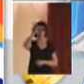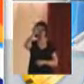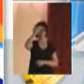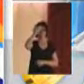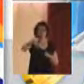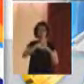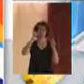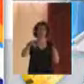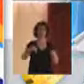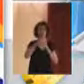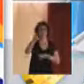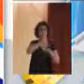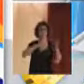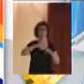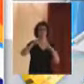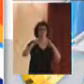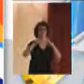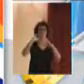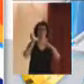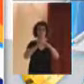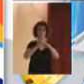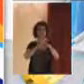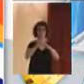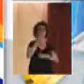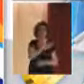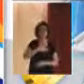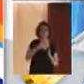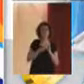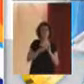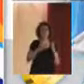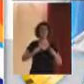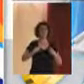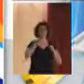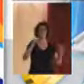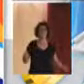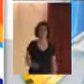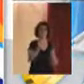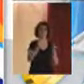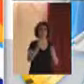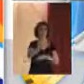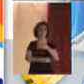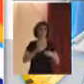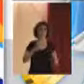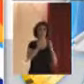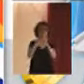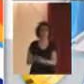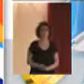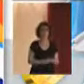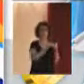ictus, crânioencephalic traumatism, and we have